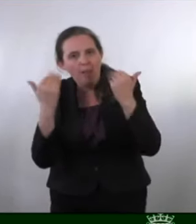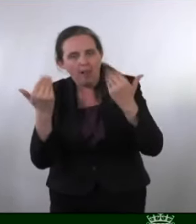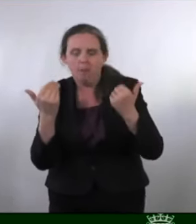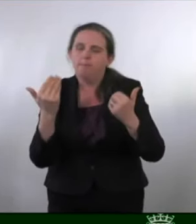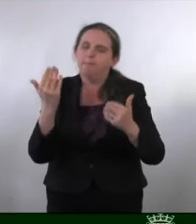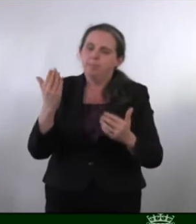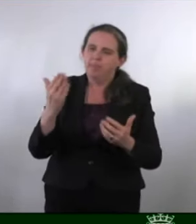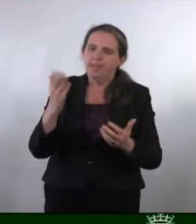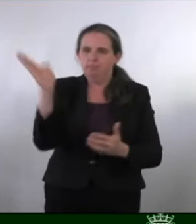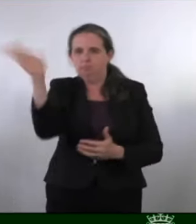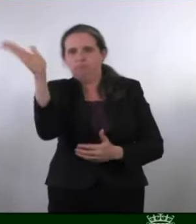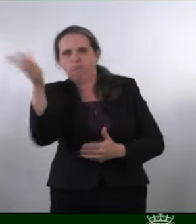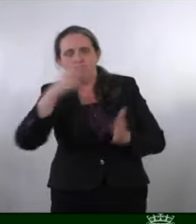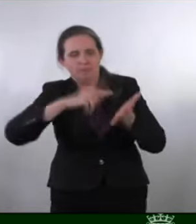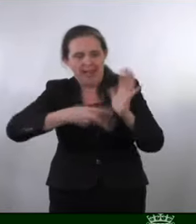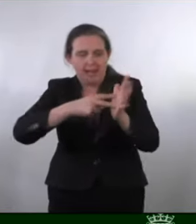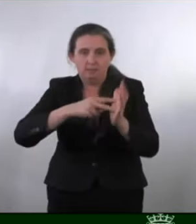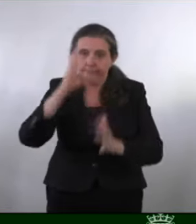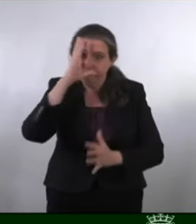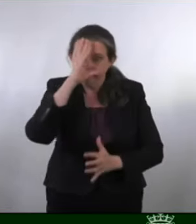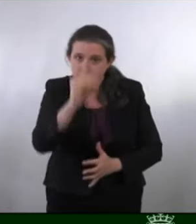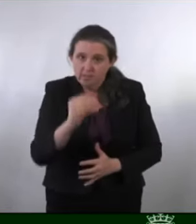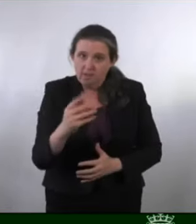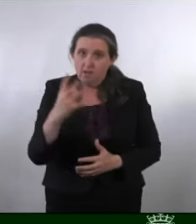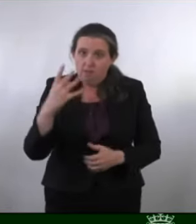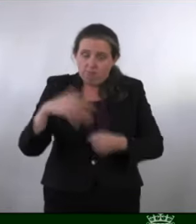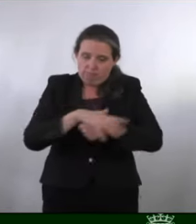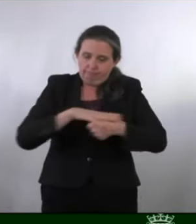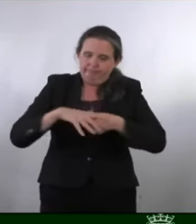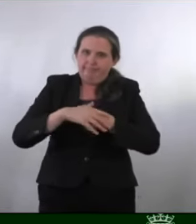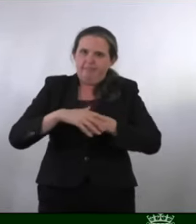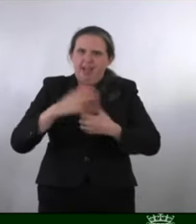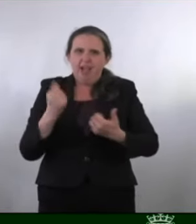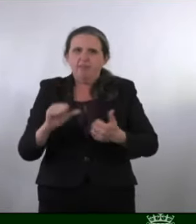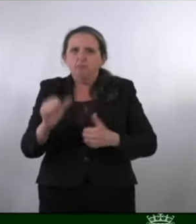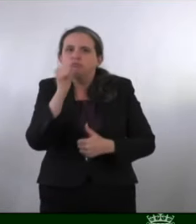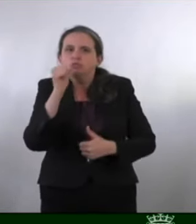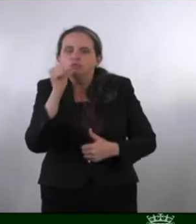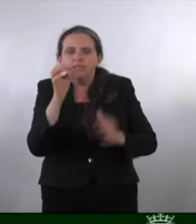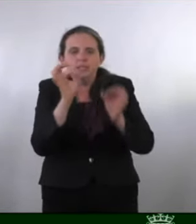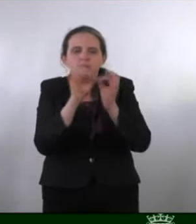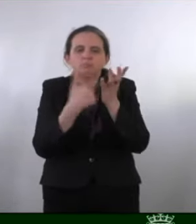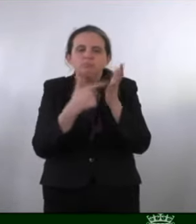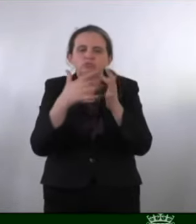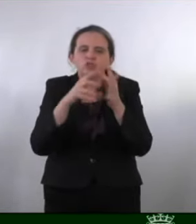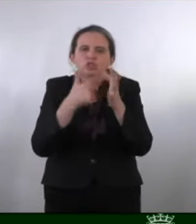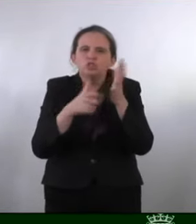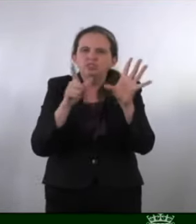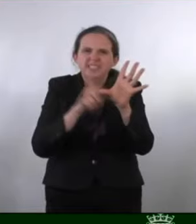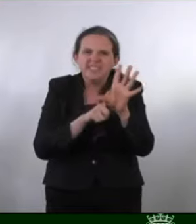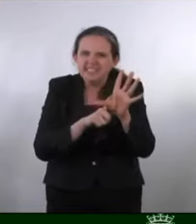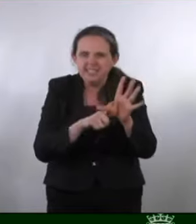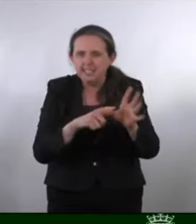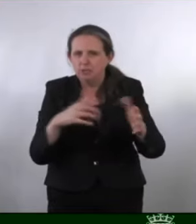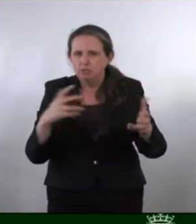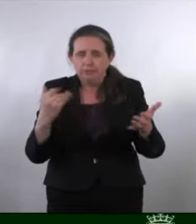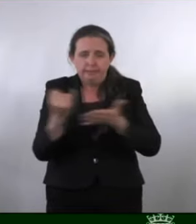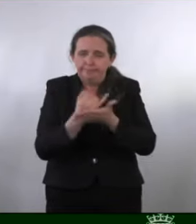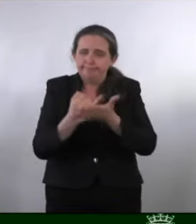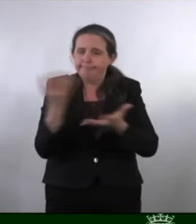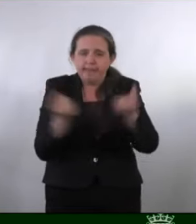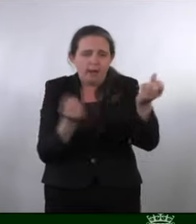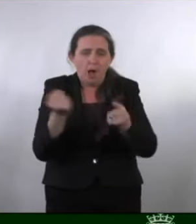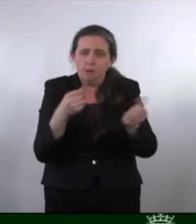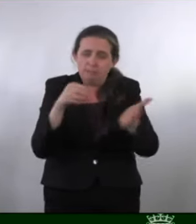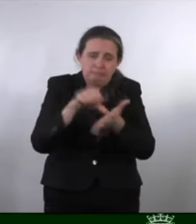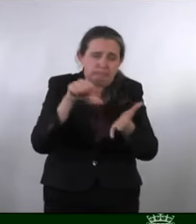in my constituency who have gone through a terrible time with only being allowed to sell takeaways very late in the day. Will the Prime Minister look with the